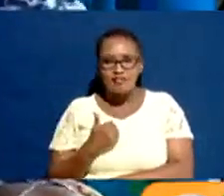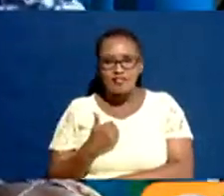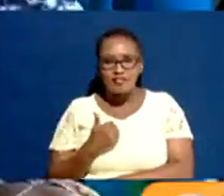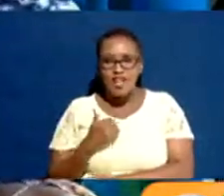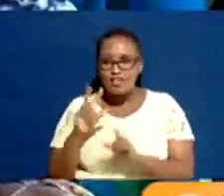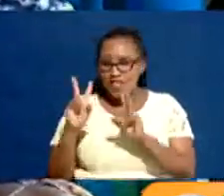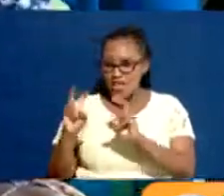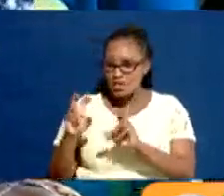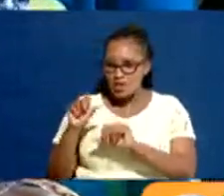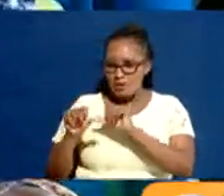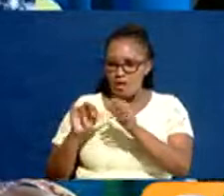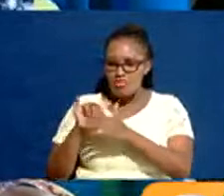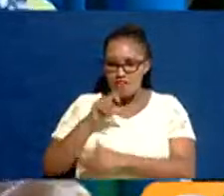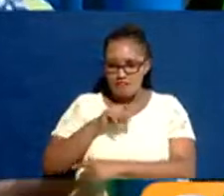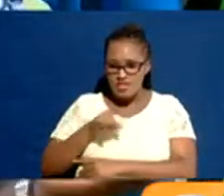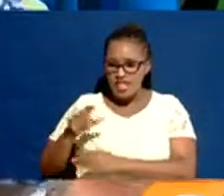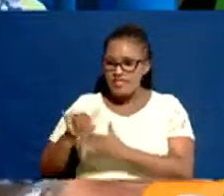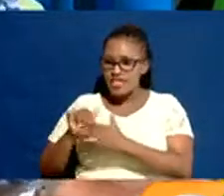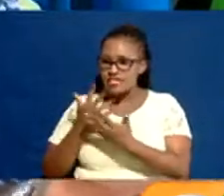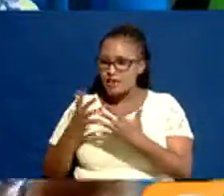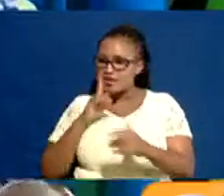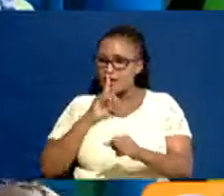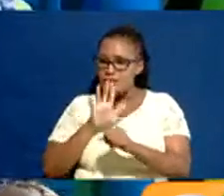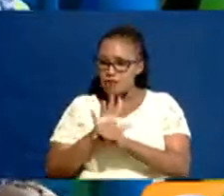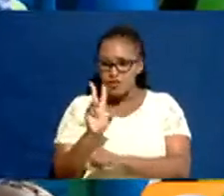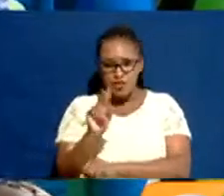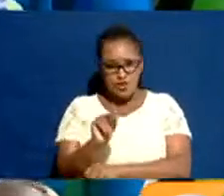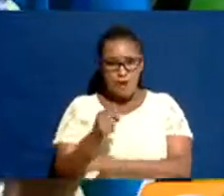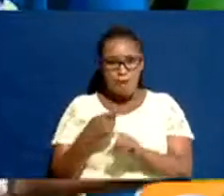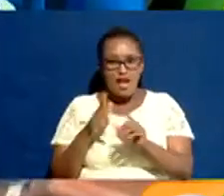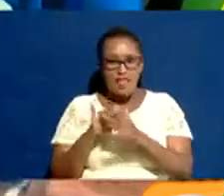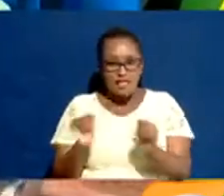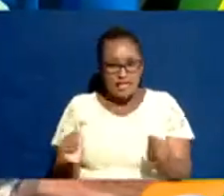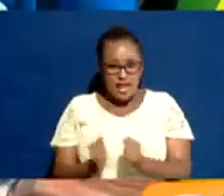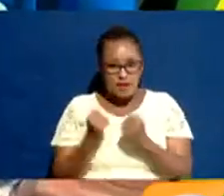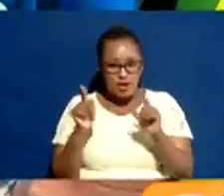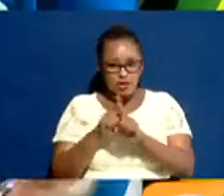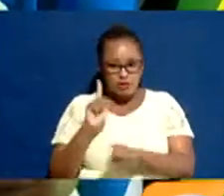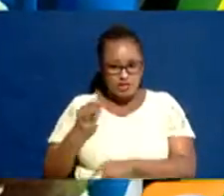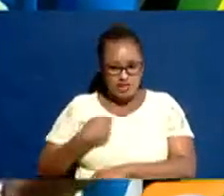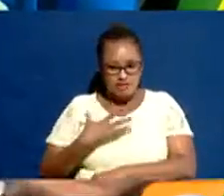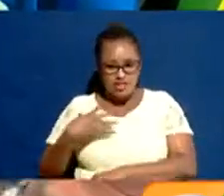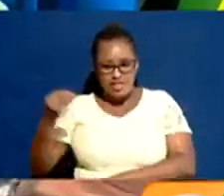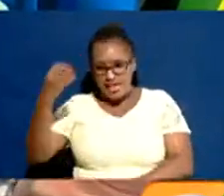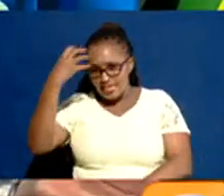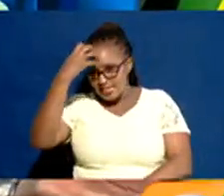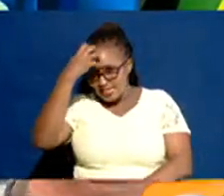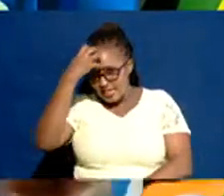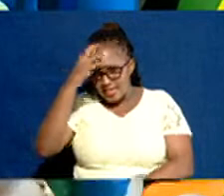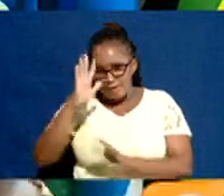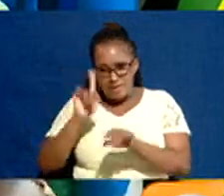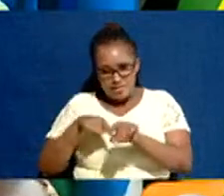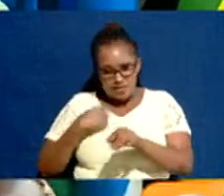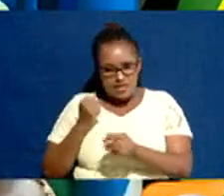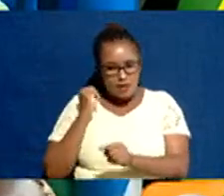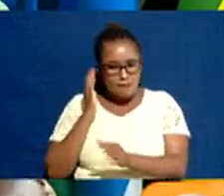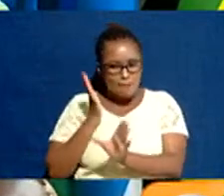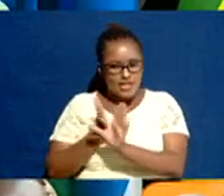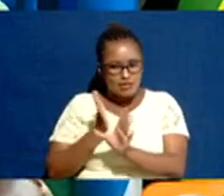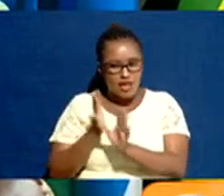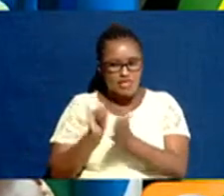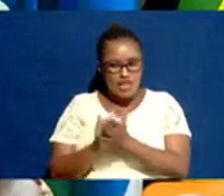The issue of fertilizer is not a promise. It's happening. And I was in Kitale. I distributed the fertilizer. I was in